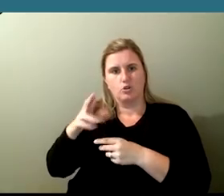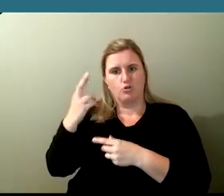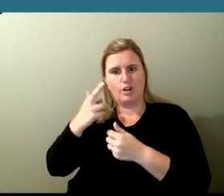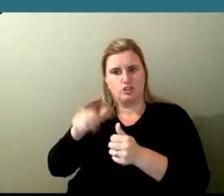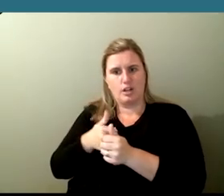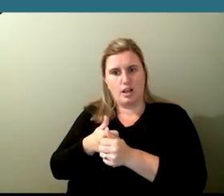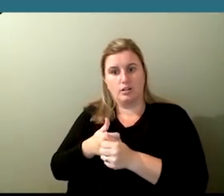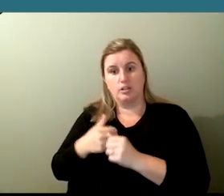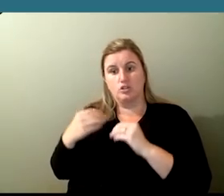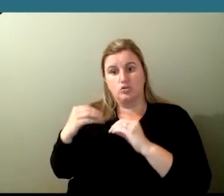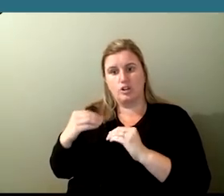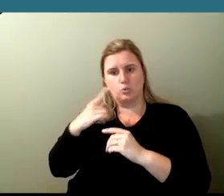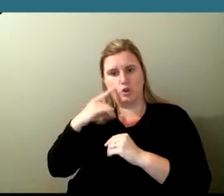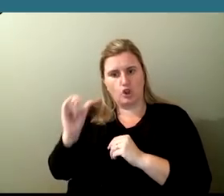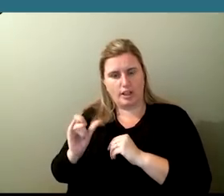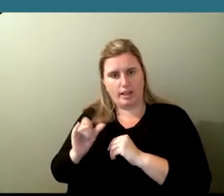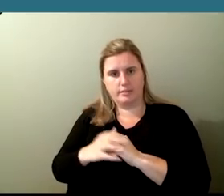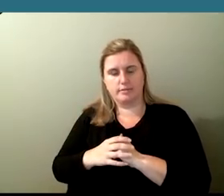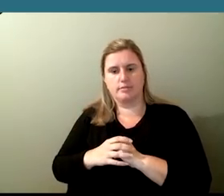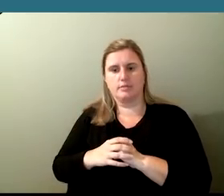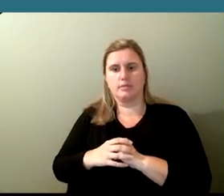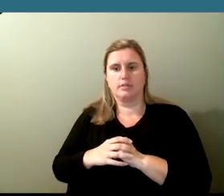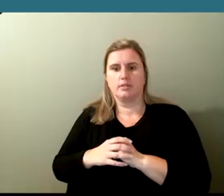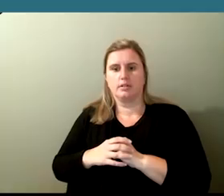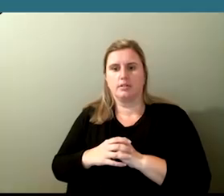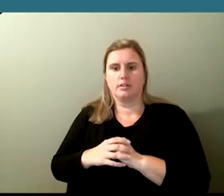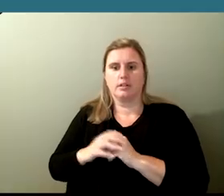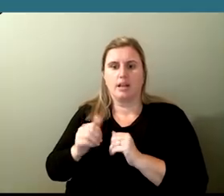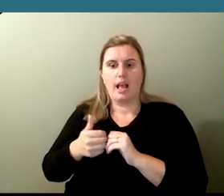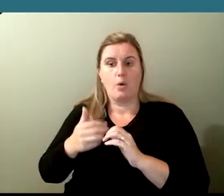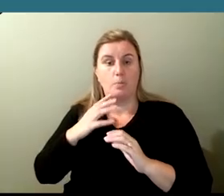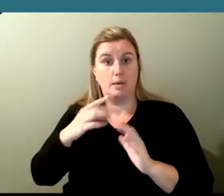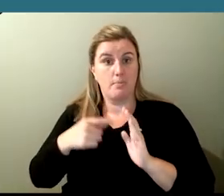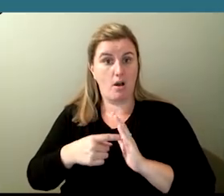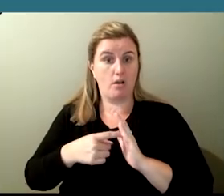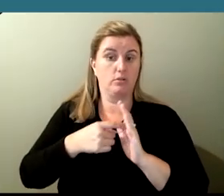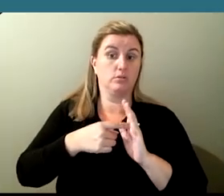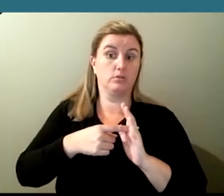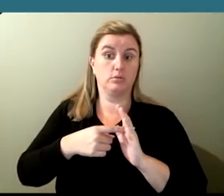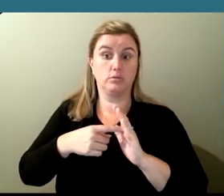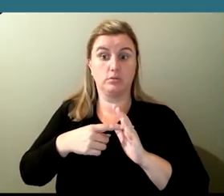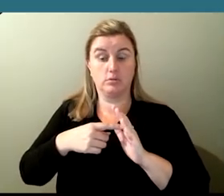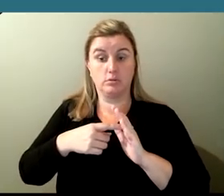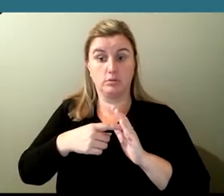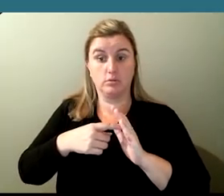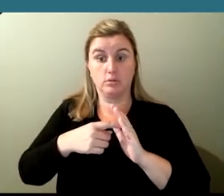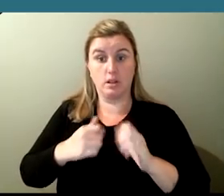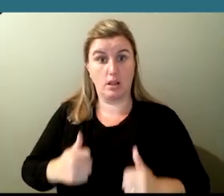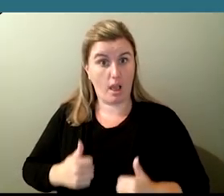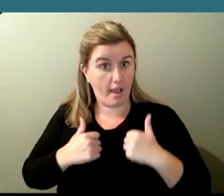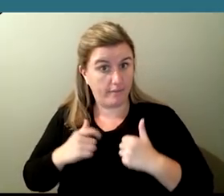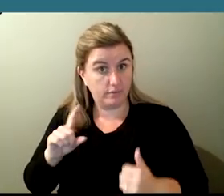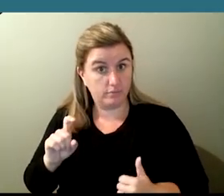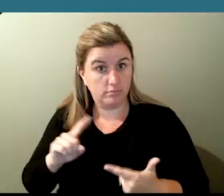What instructions will look like? How will performance be modeled? Will it be modeled live? Will it be